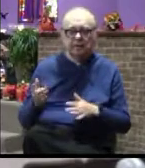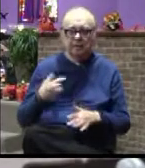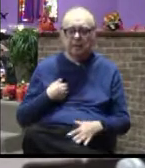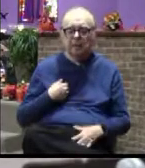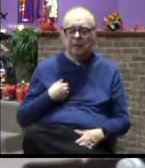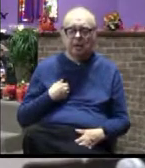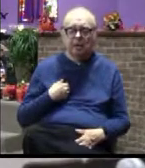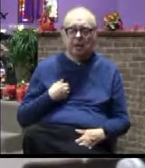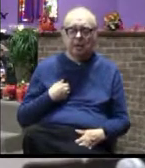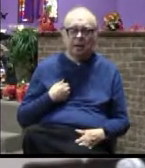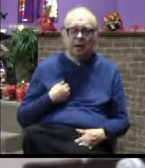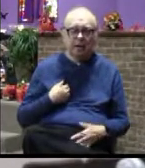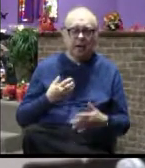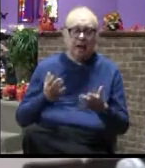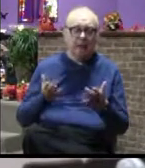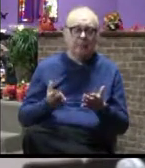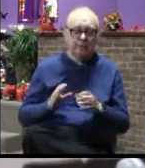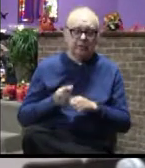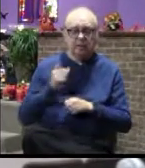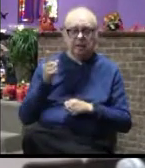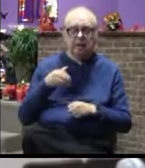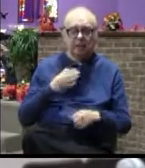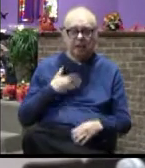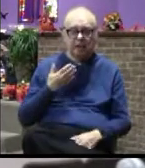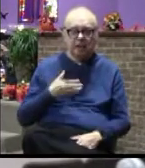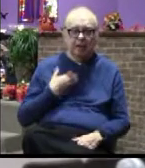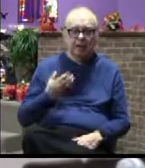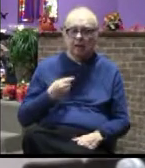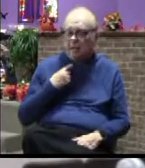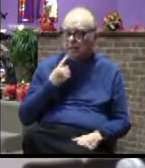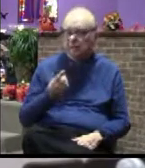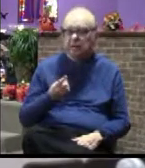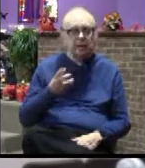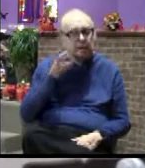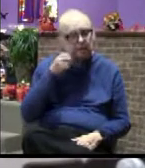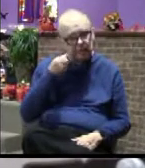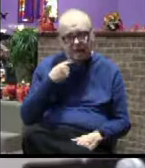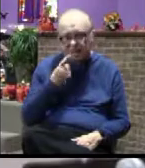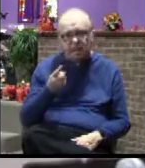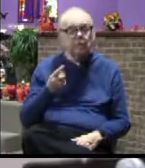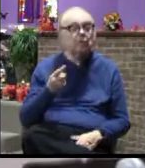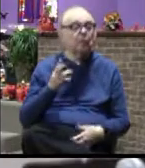because I want to make him happy. I want to hear him say, well done.